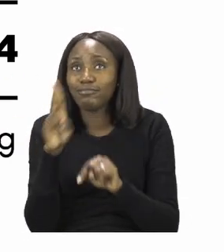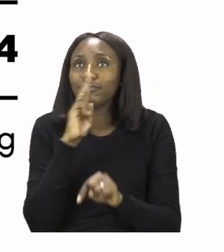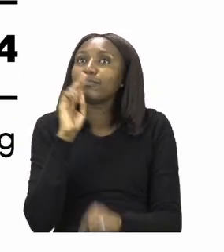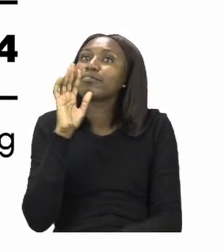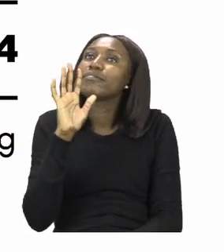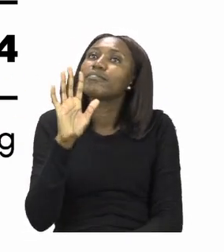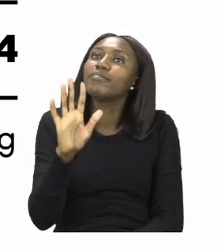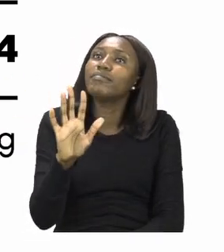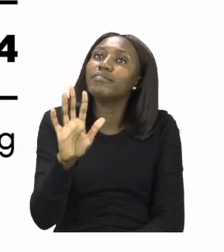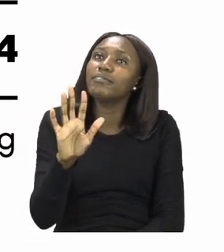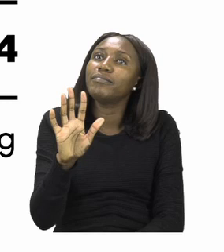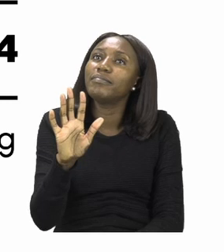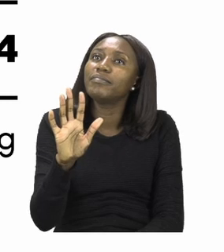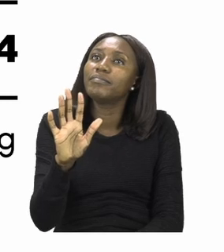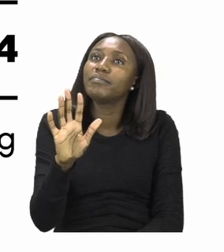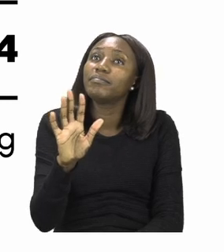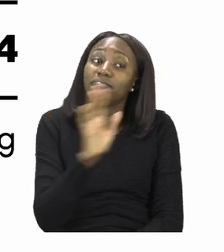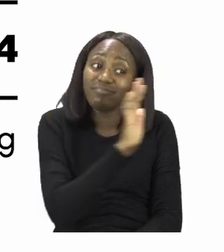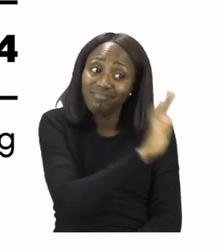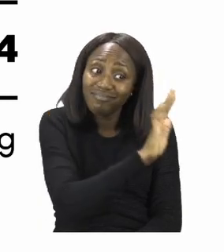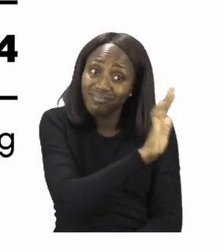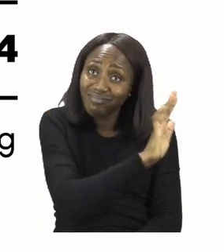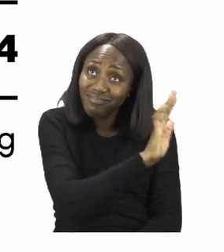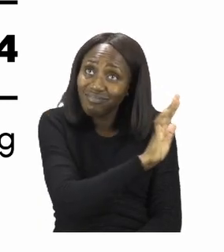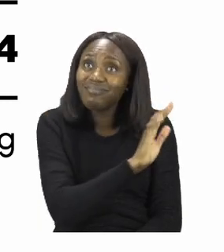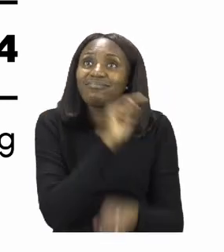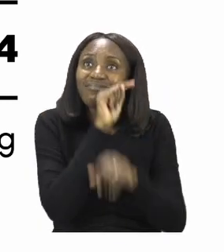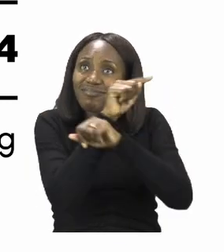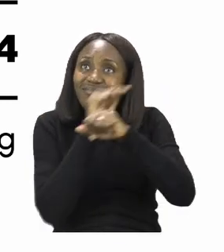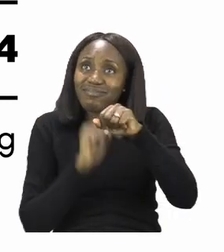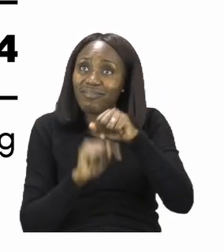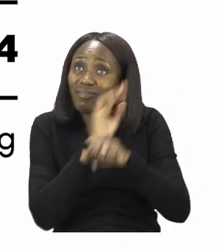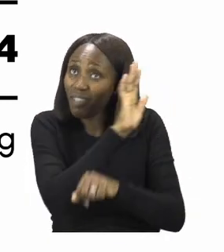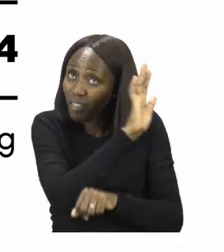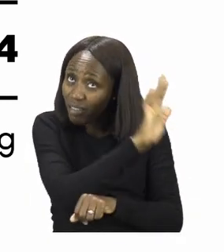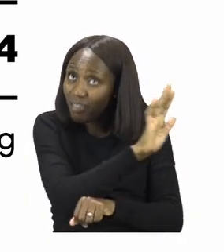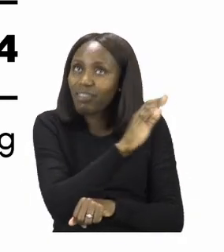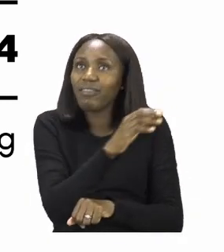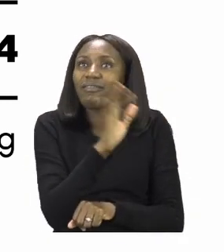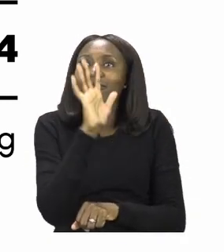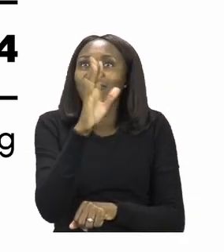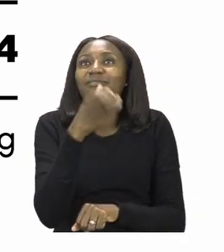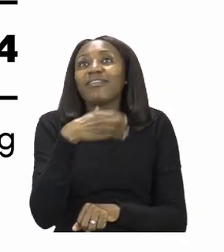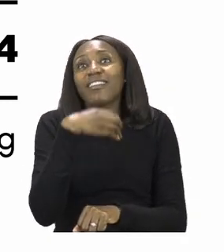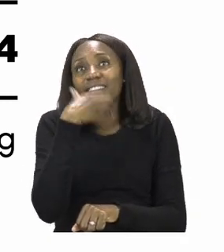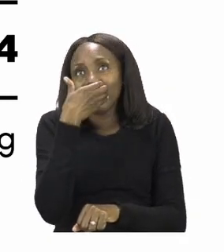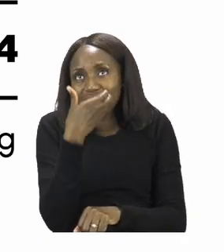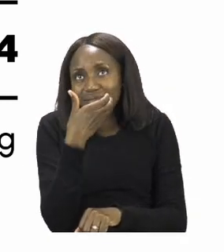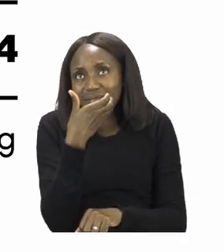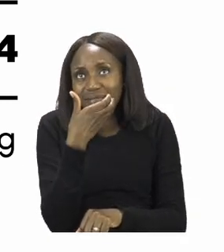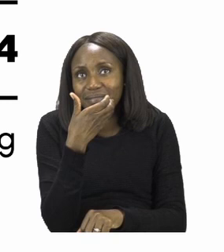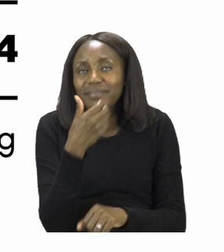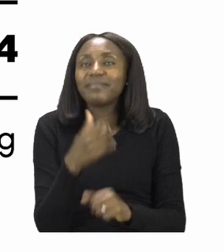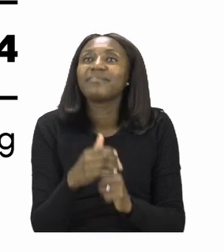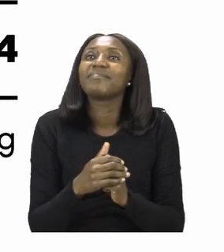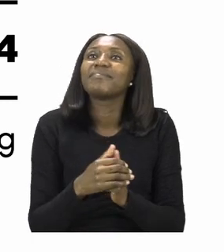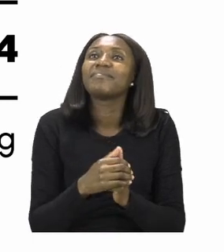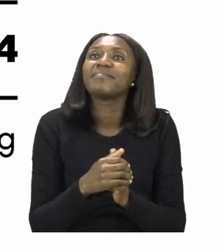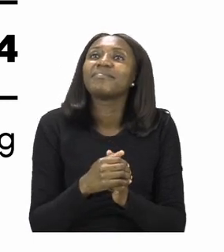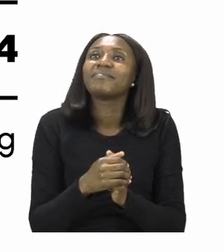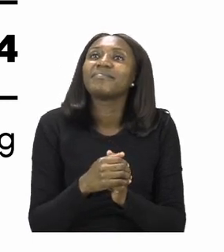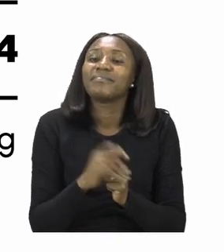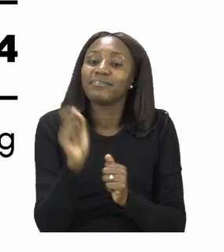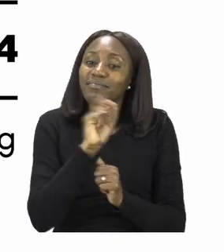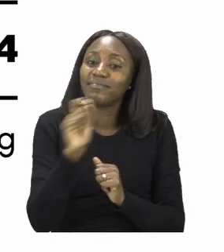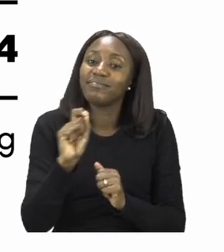There are 5 apples left. So your job, my dear children, is to write